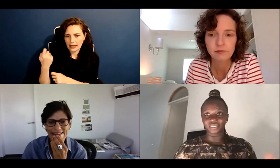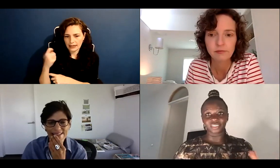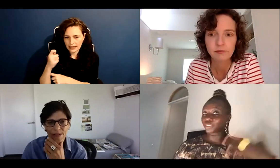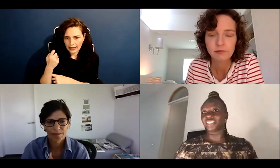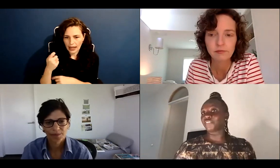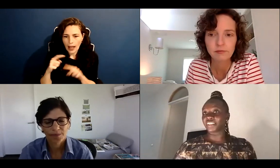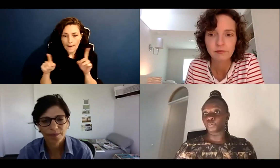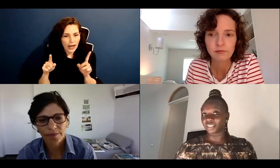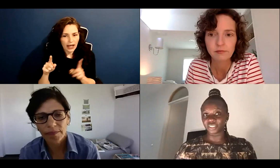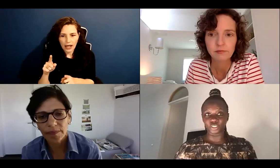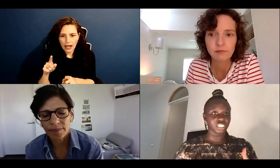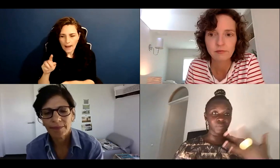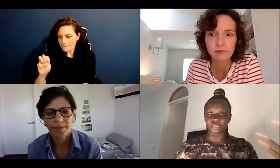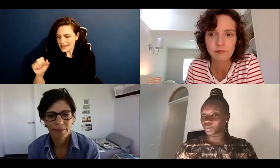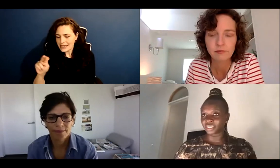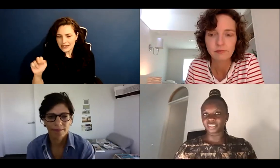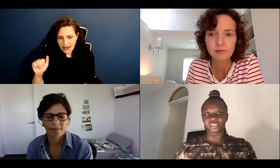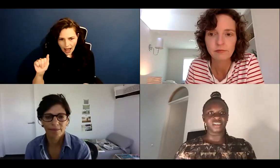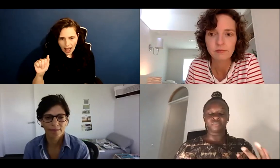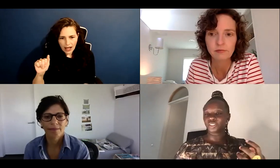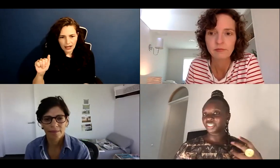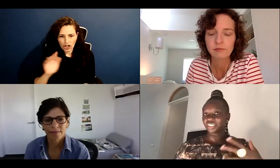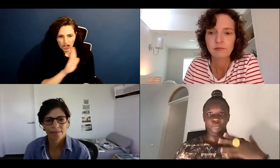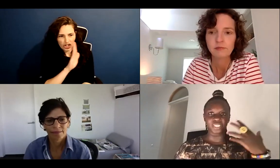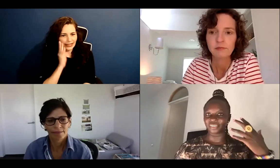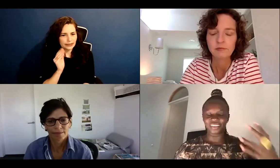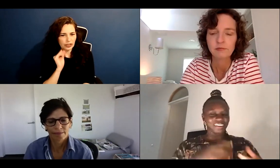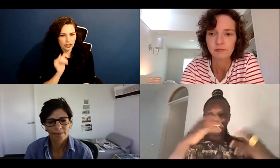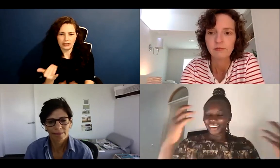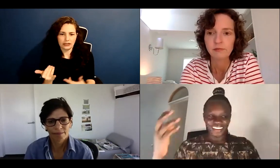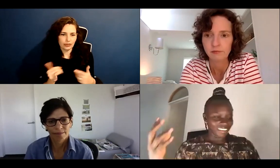with a totally different experience. You know, she'd been doing this.